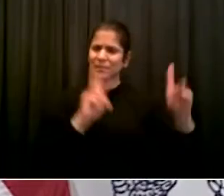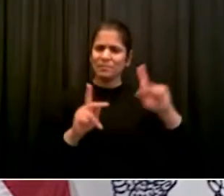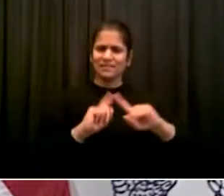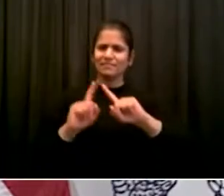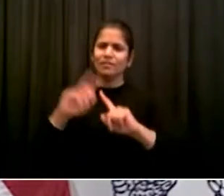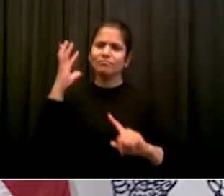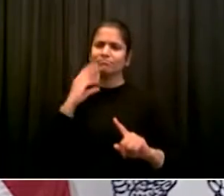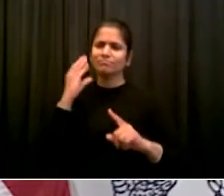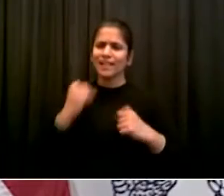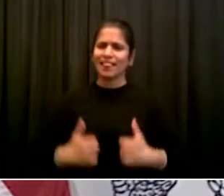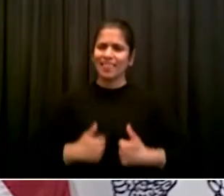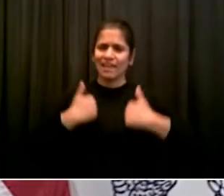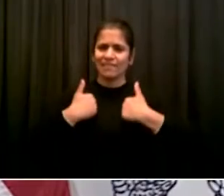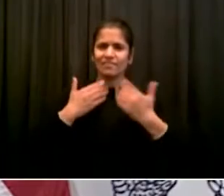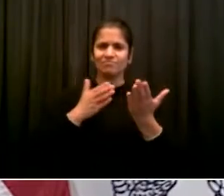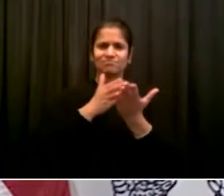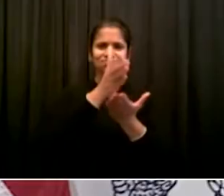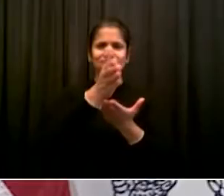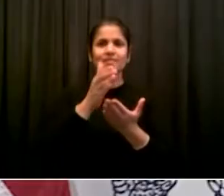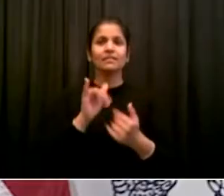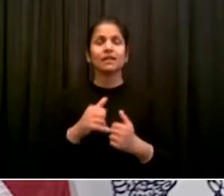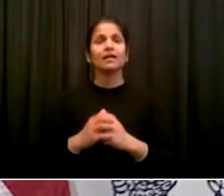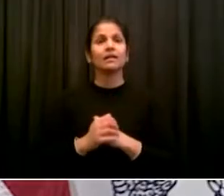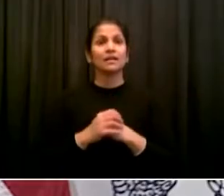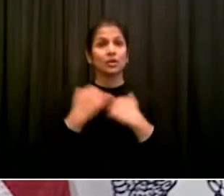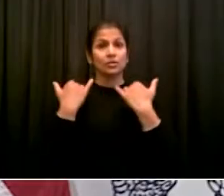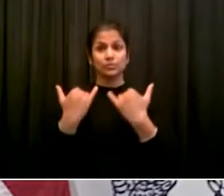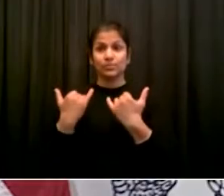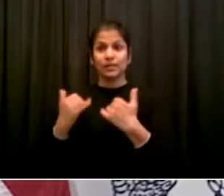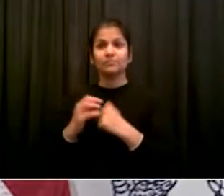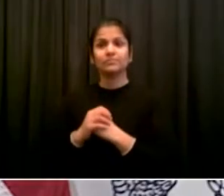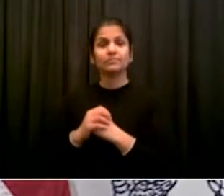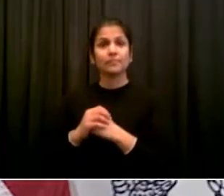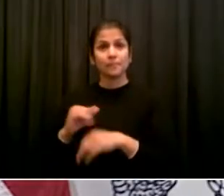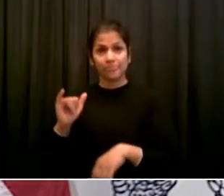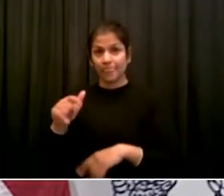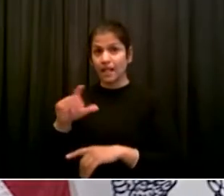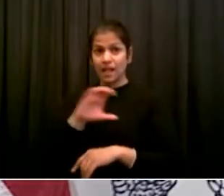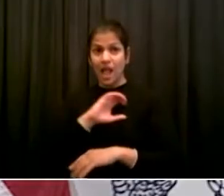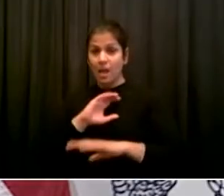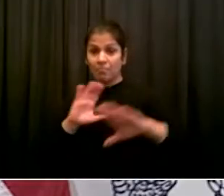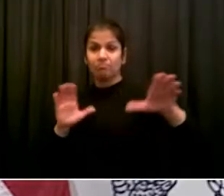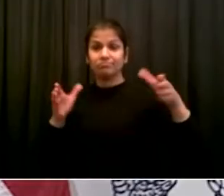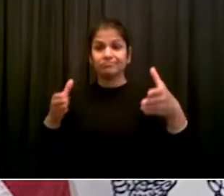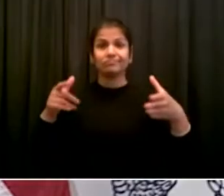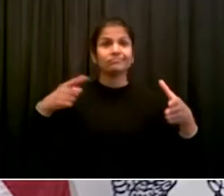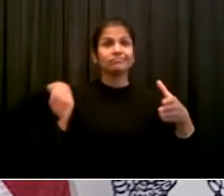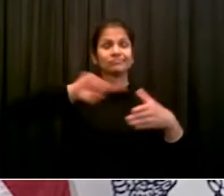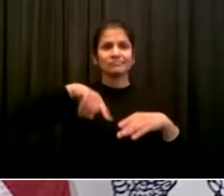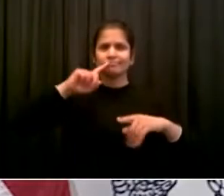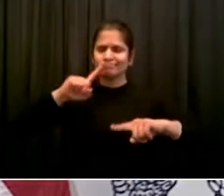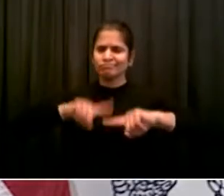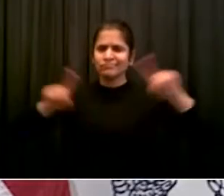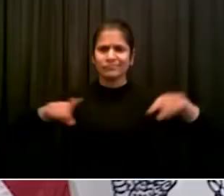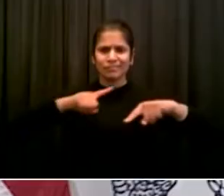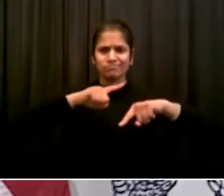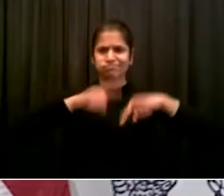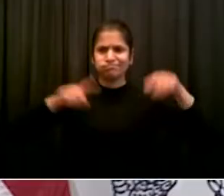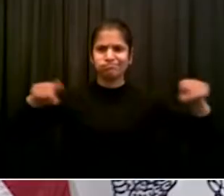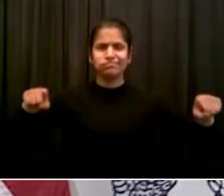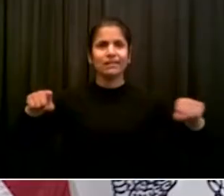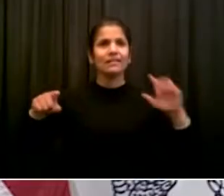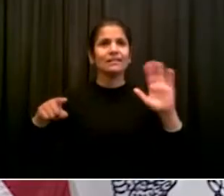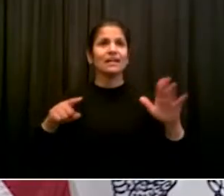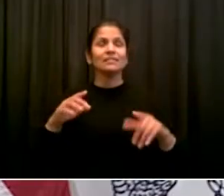police force than even 10 or 20 years ago. It is much more representative in its leadership ranks and among rank and file, but we need to go